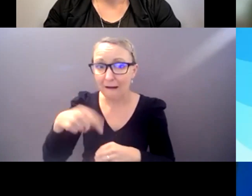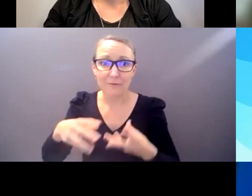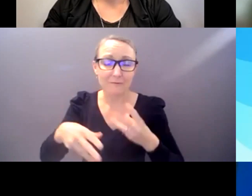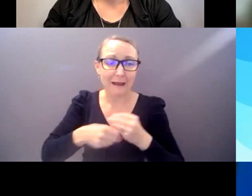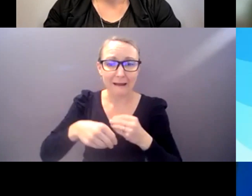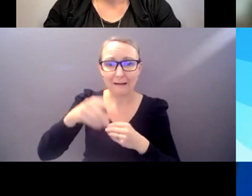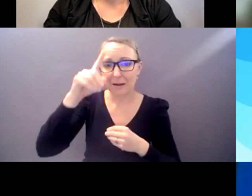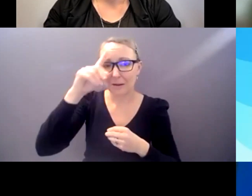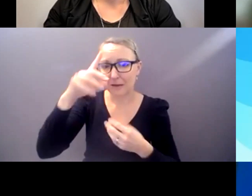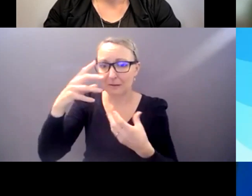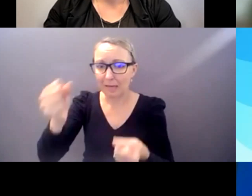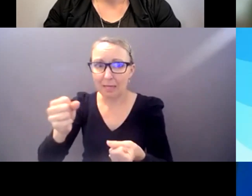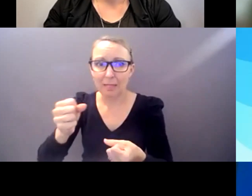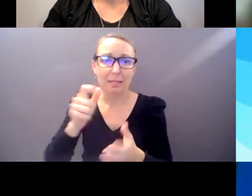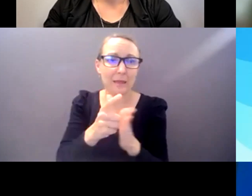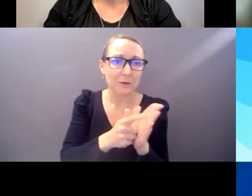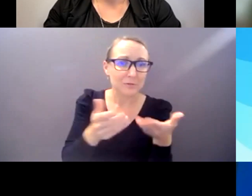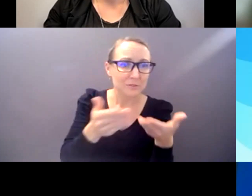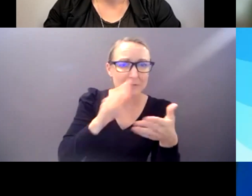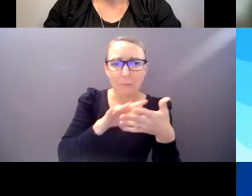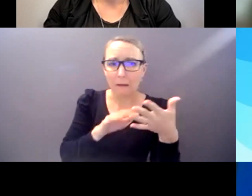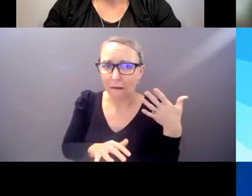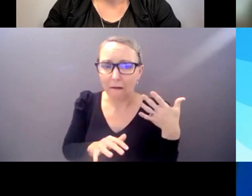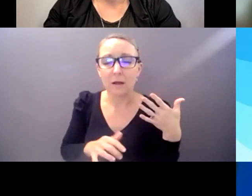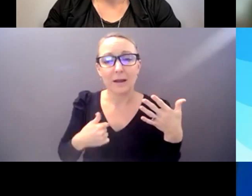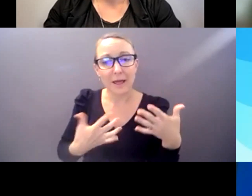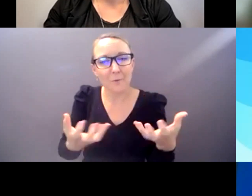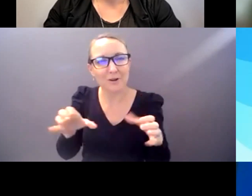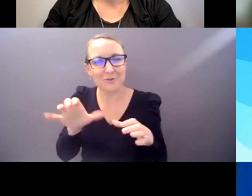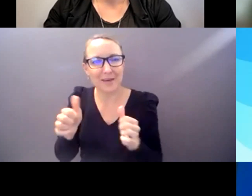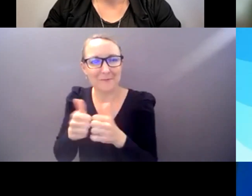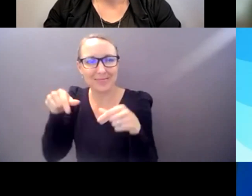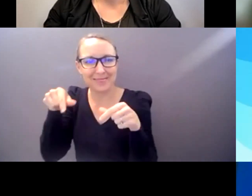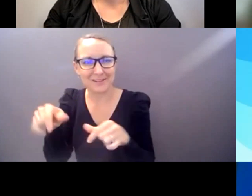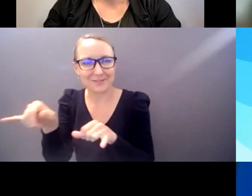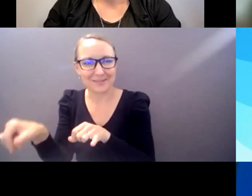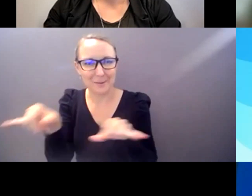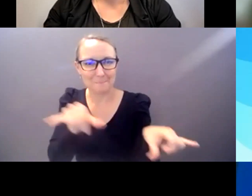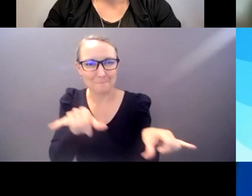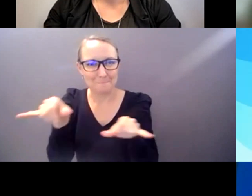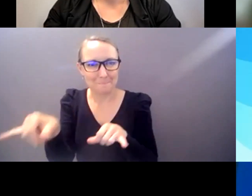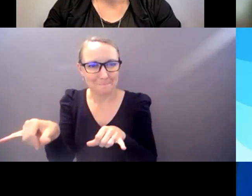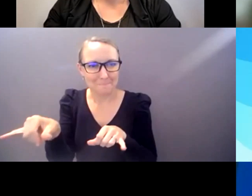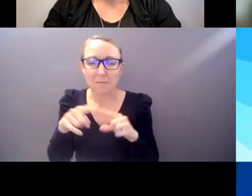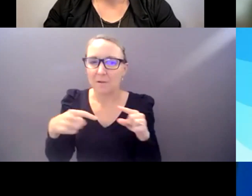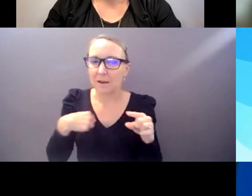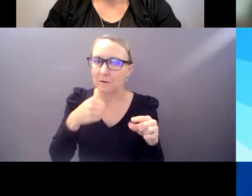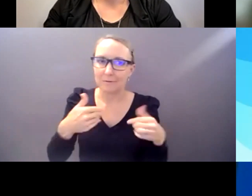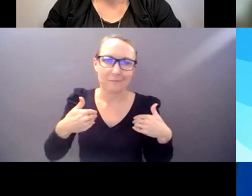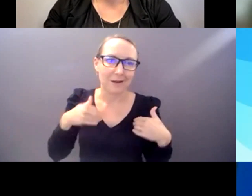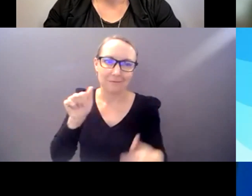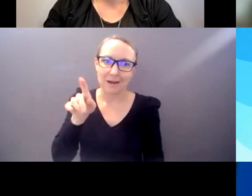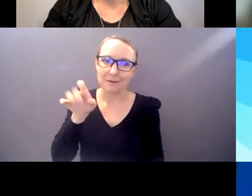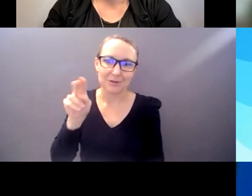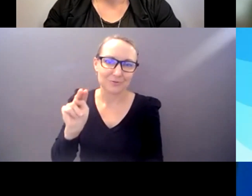legal services for families, just housing, all kinds of things. I would like to do that here, but I really don't have the